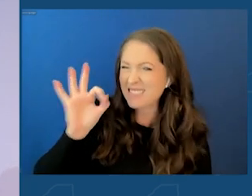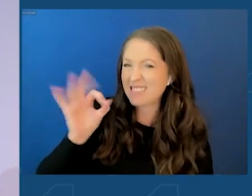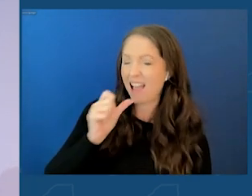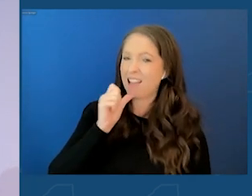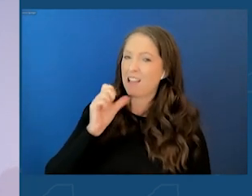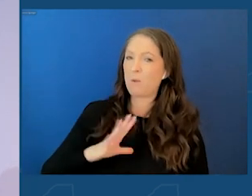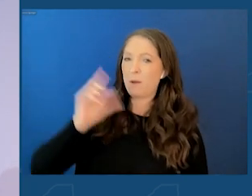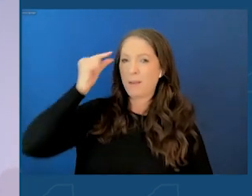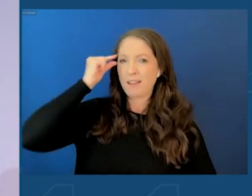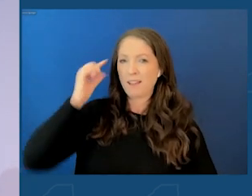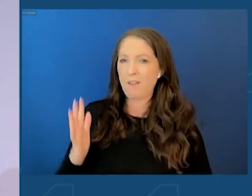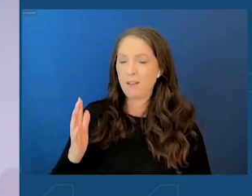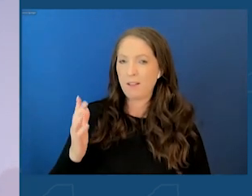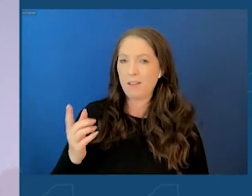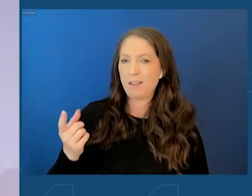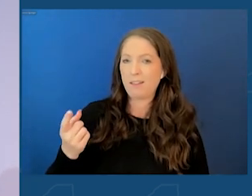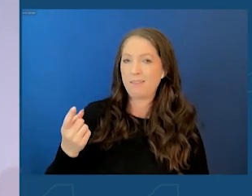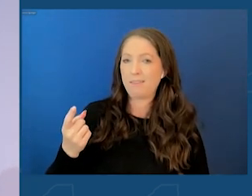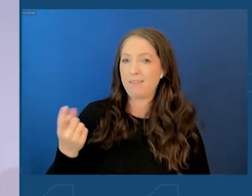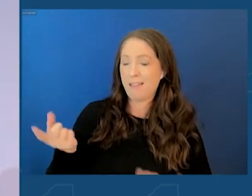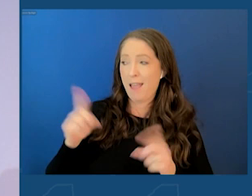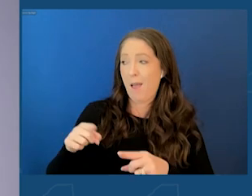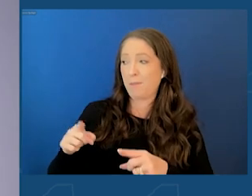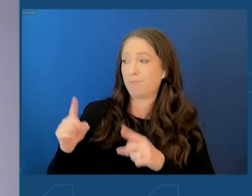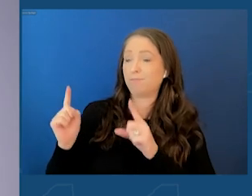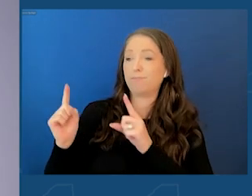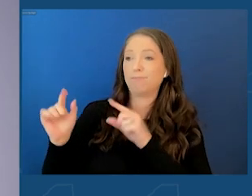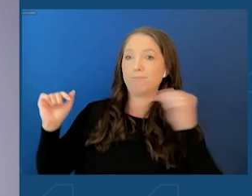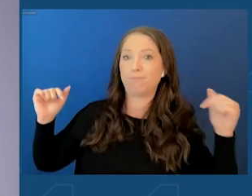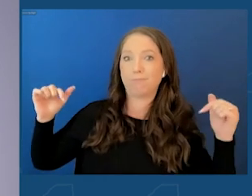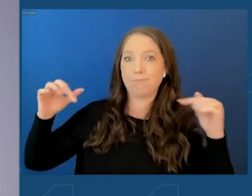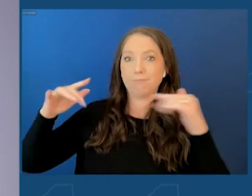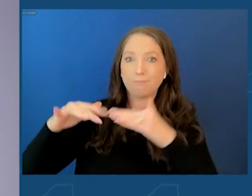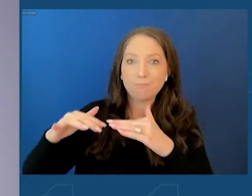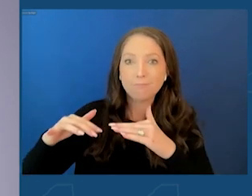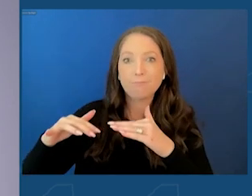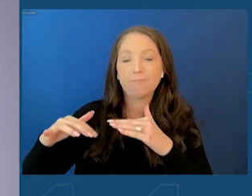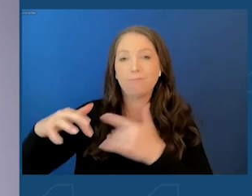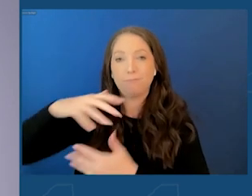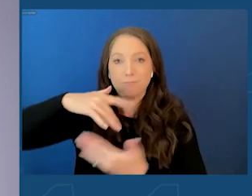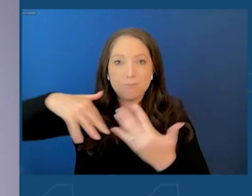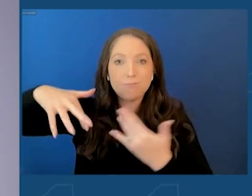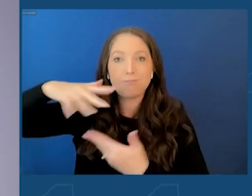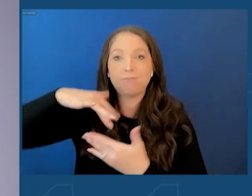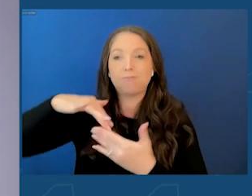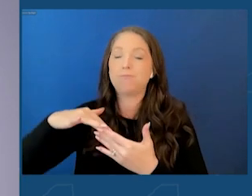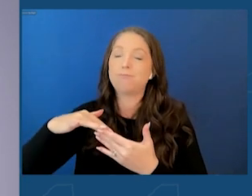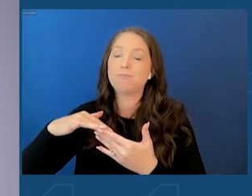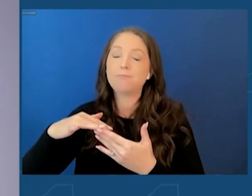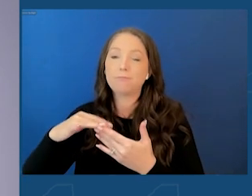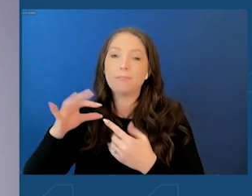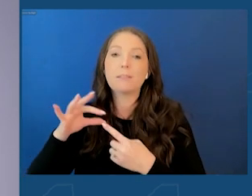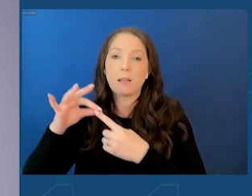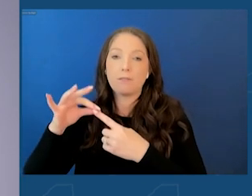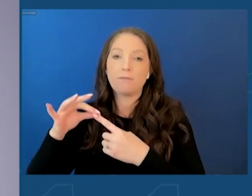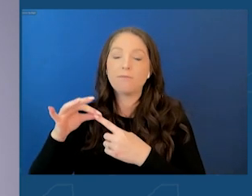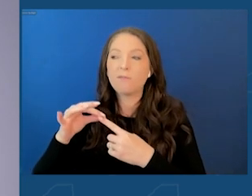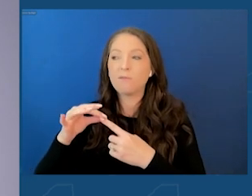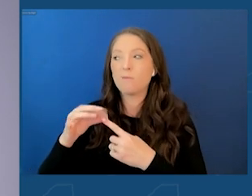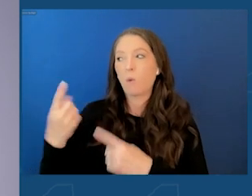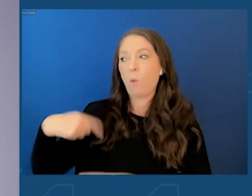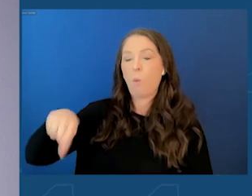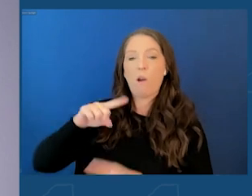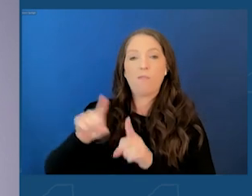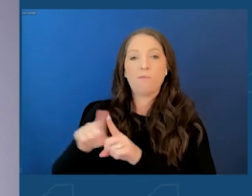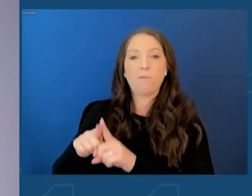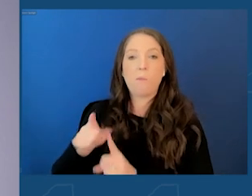bar. I mean, we all get together, and there's a special bond because we are also parents, and you feel very